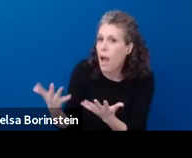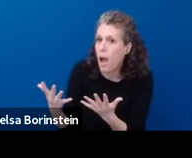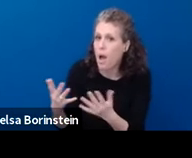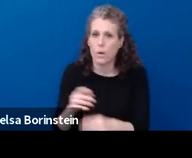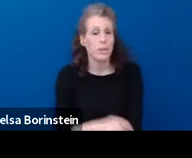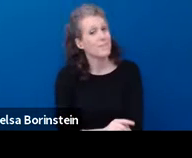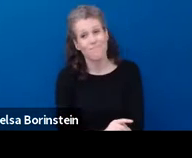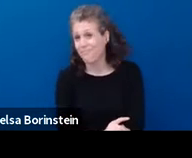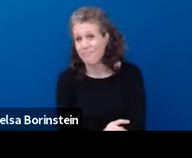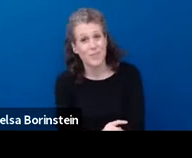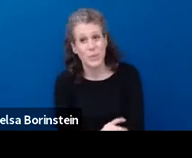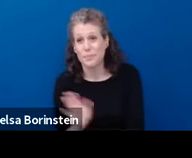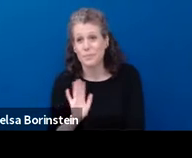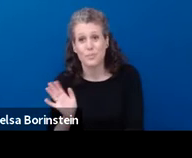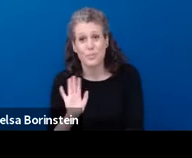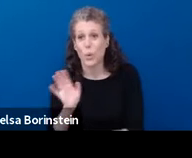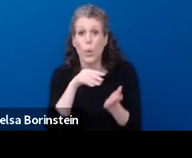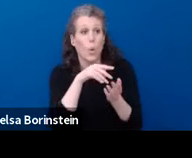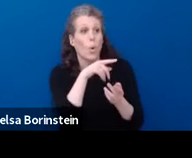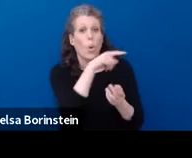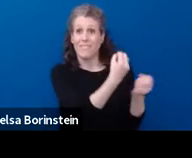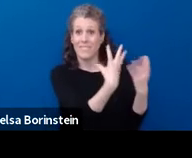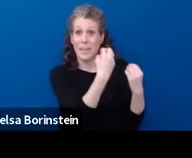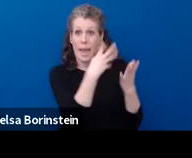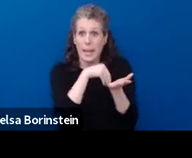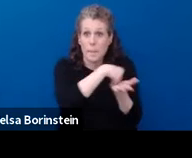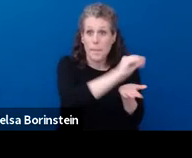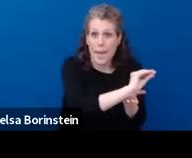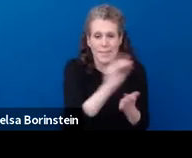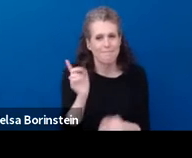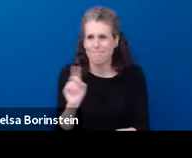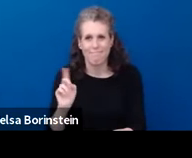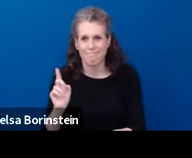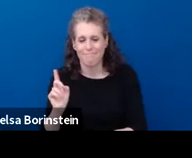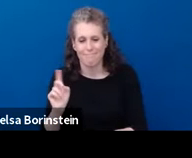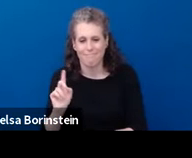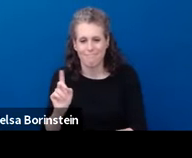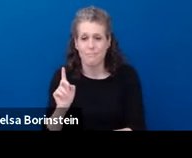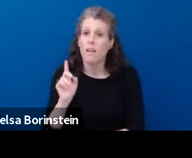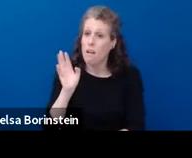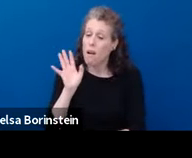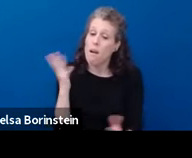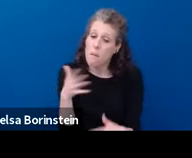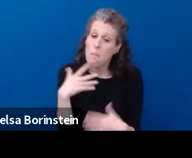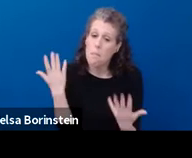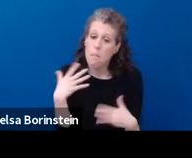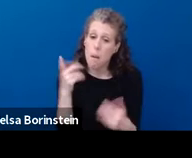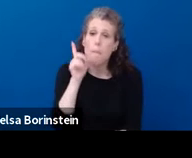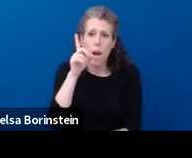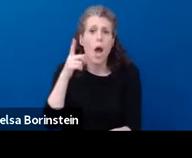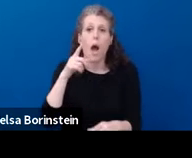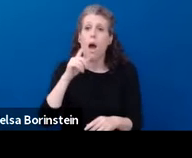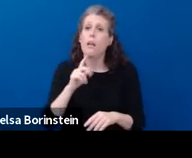No, they didn't get compensation, but I was open with that from the